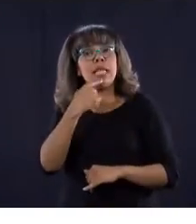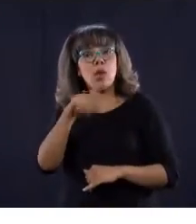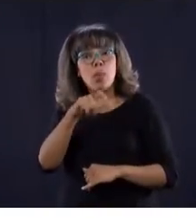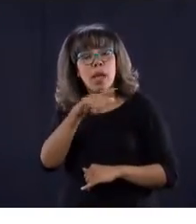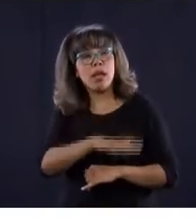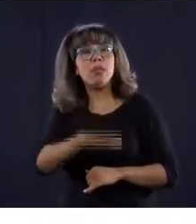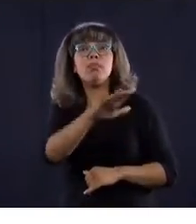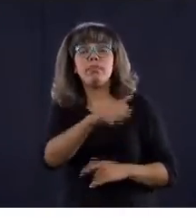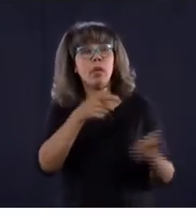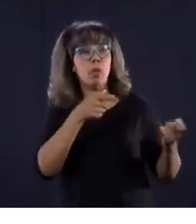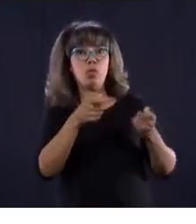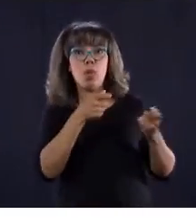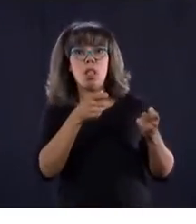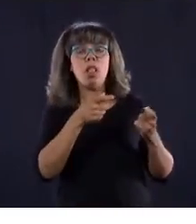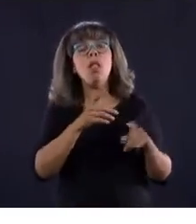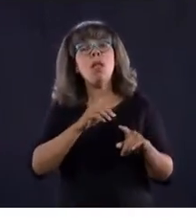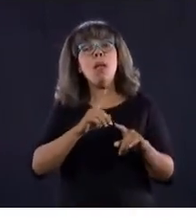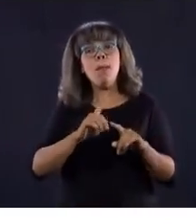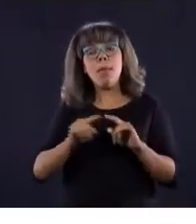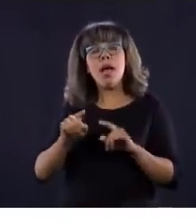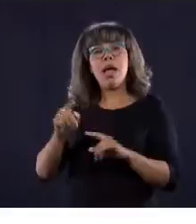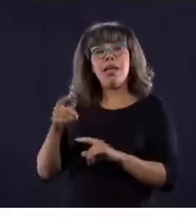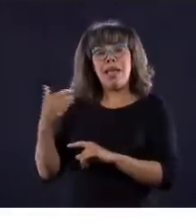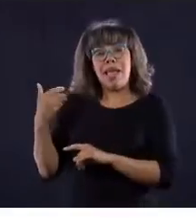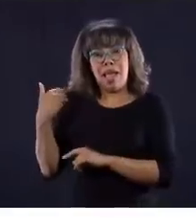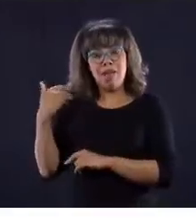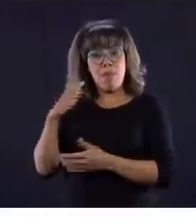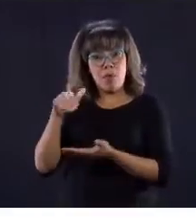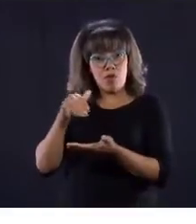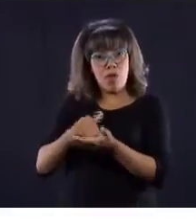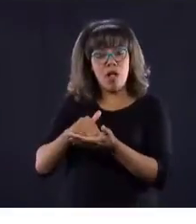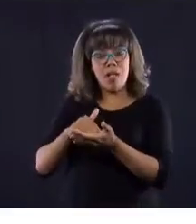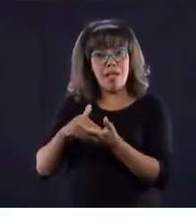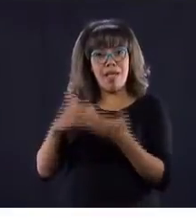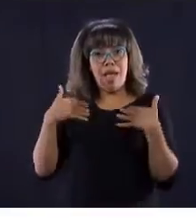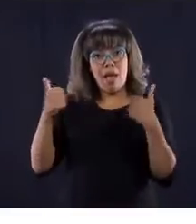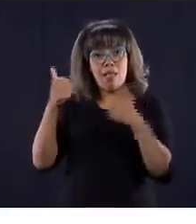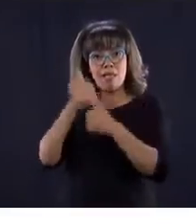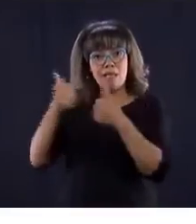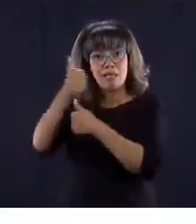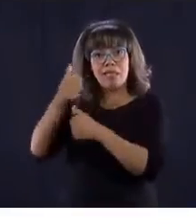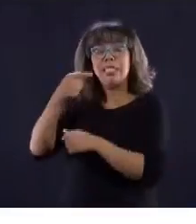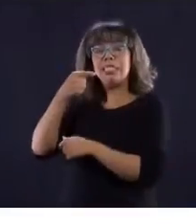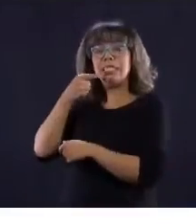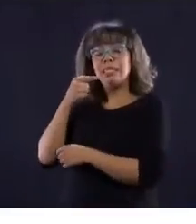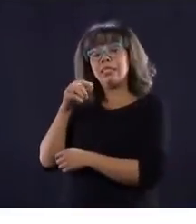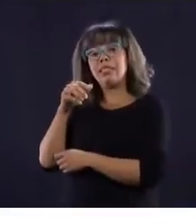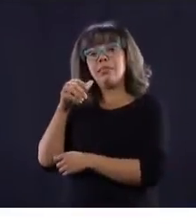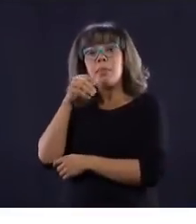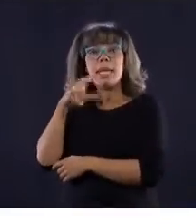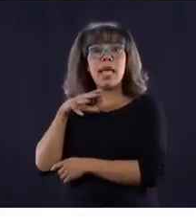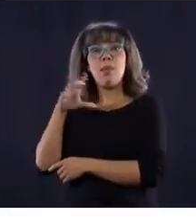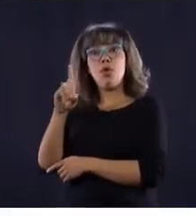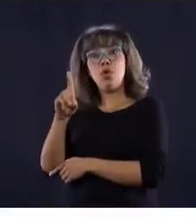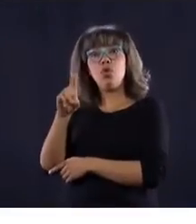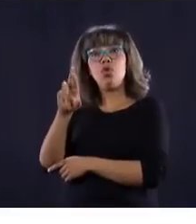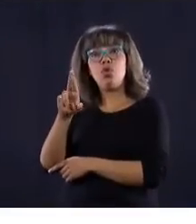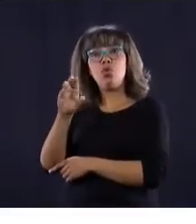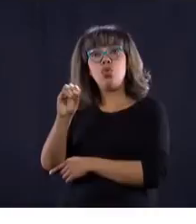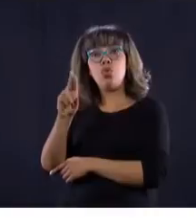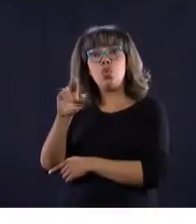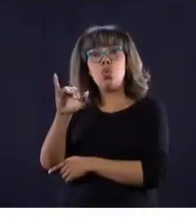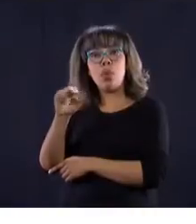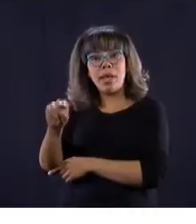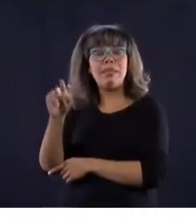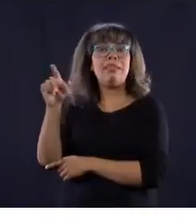every day. It's clear that we're going to have even more with the testing we're going to do. So that is something. But what is making us